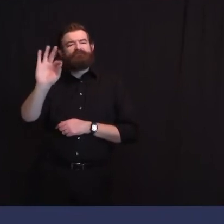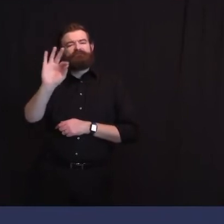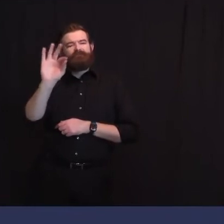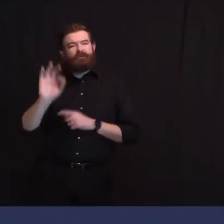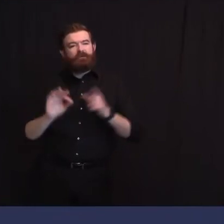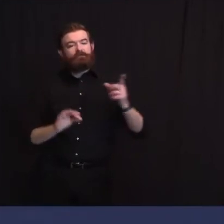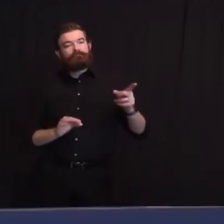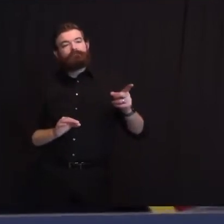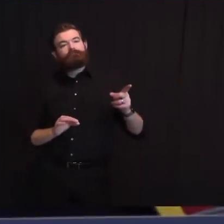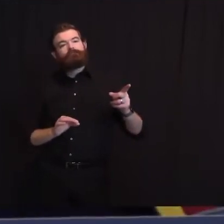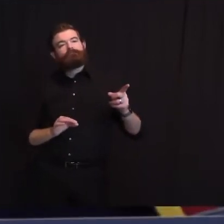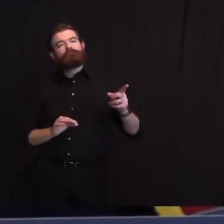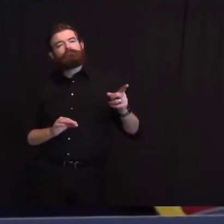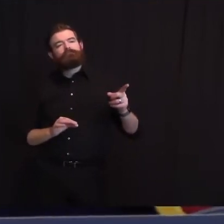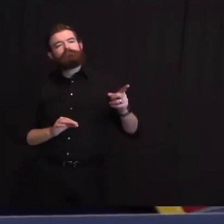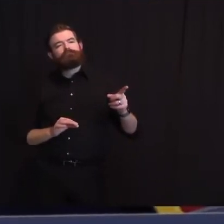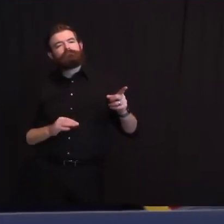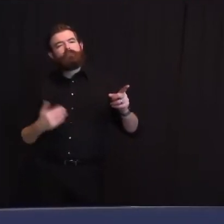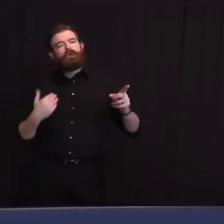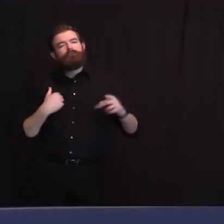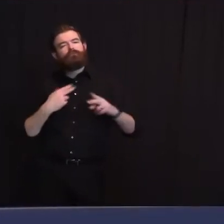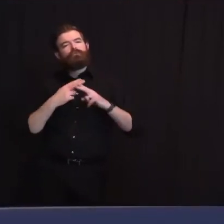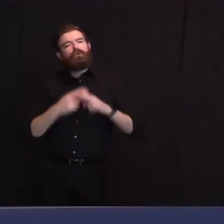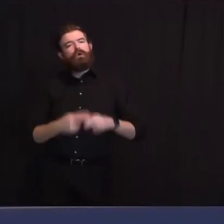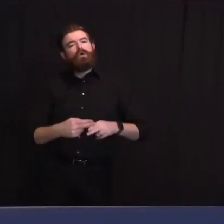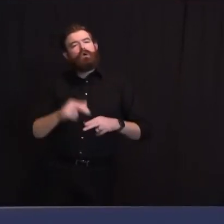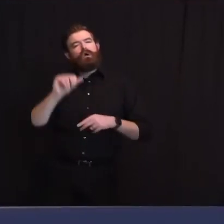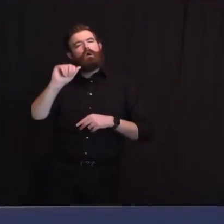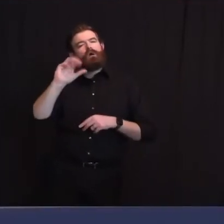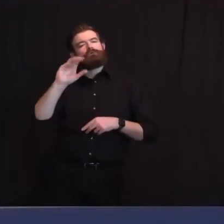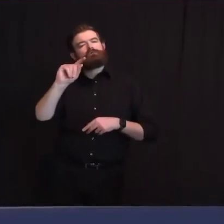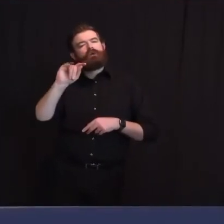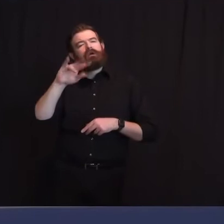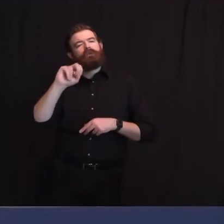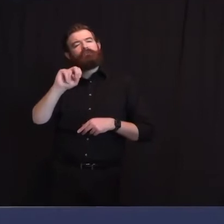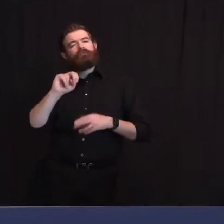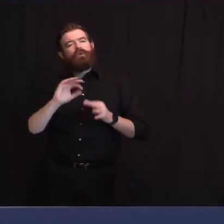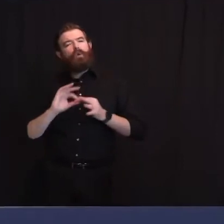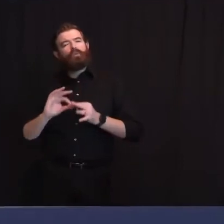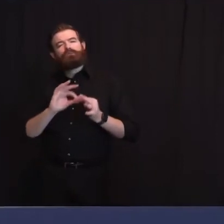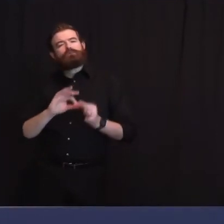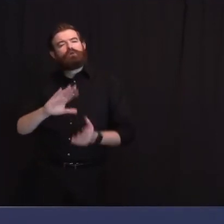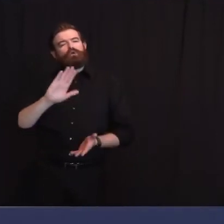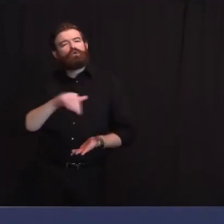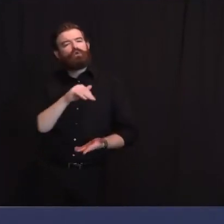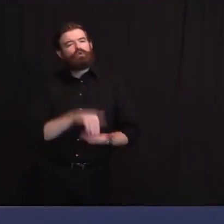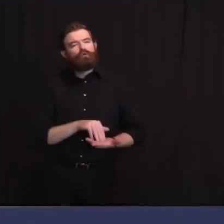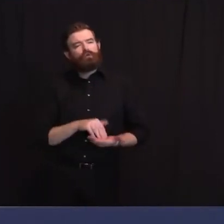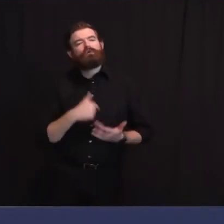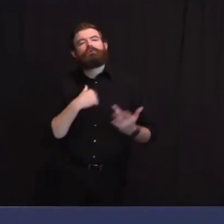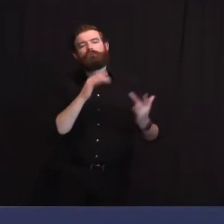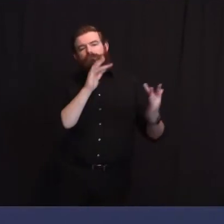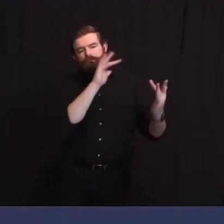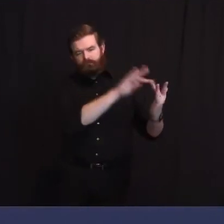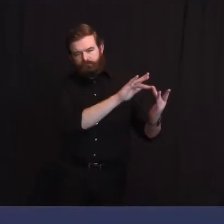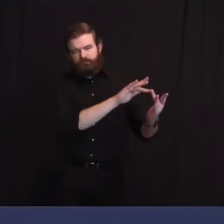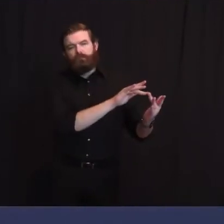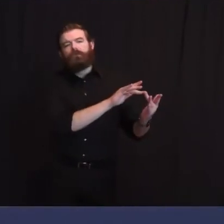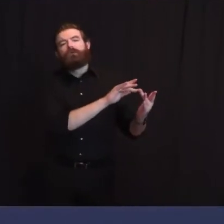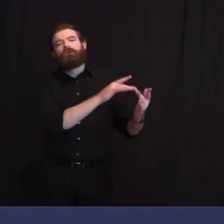Center, and every FEMA region, including Region 2, I've been in touch with the acting Region 2 administrator, is in the process